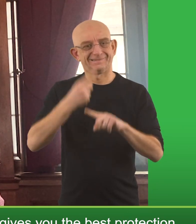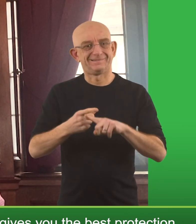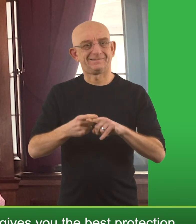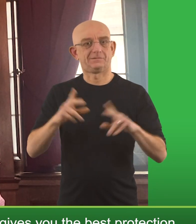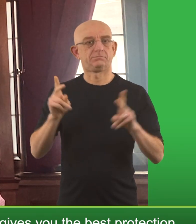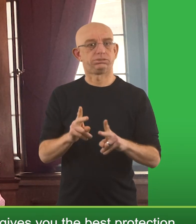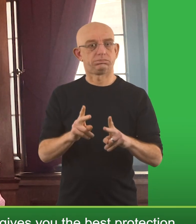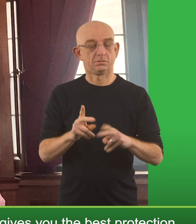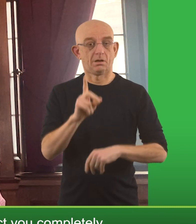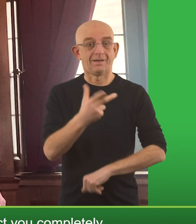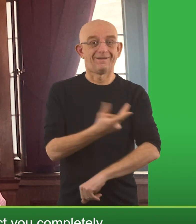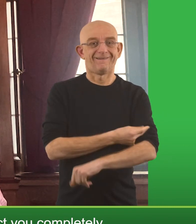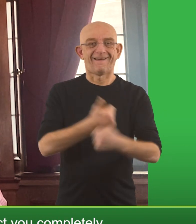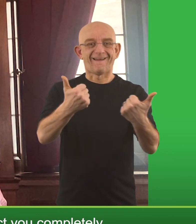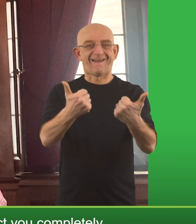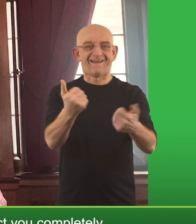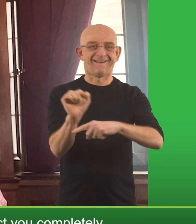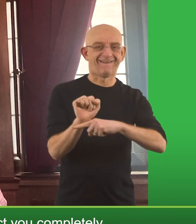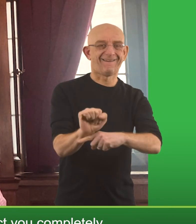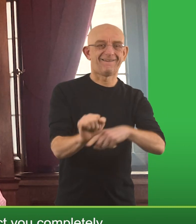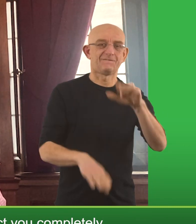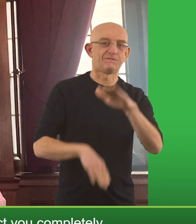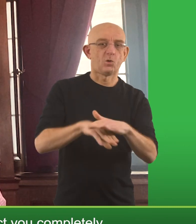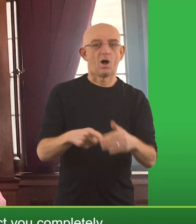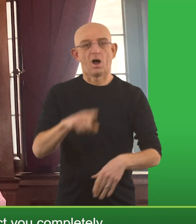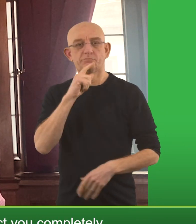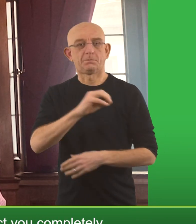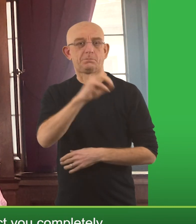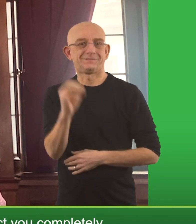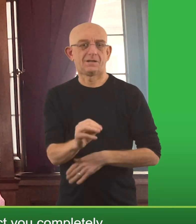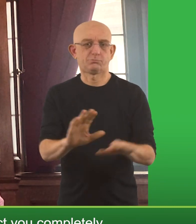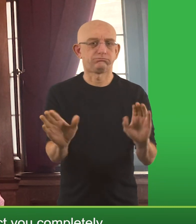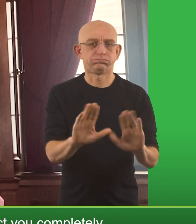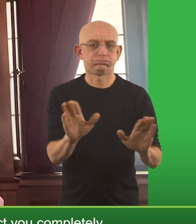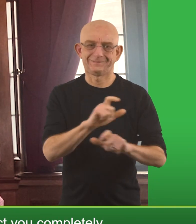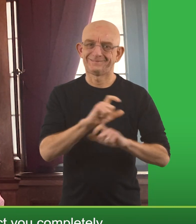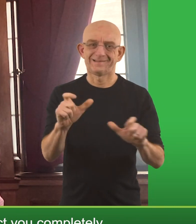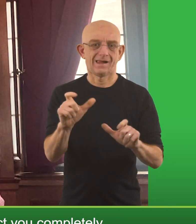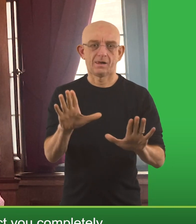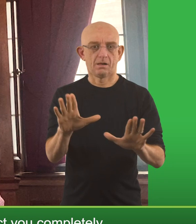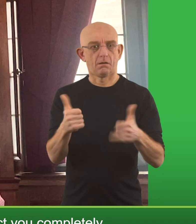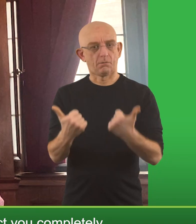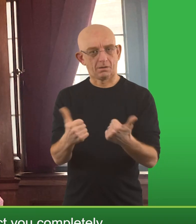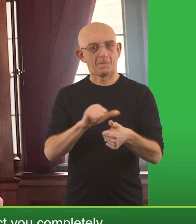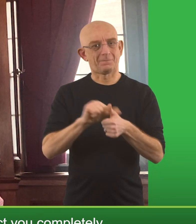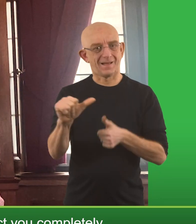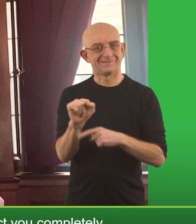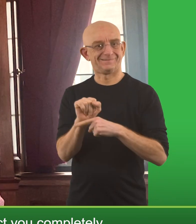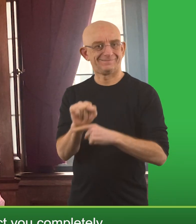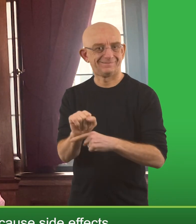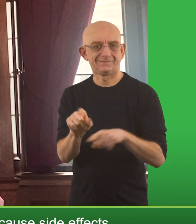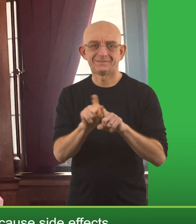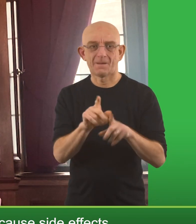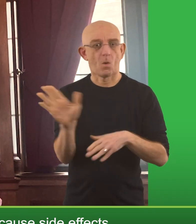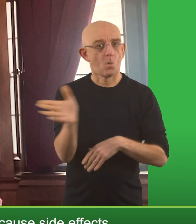if you contract COVID. Being vaccinated doesn't protect you completely, but it's definitely the best defence in the fight against the